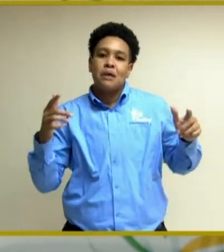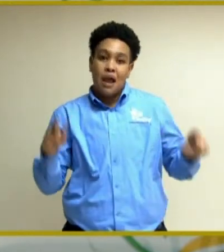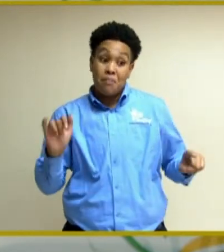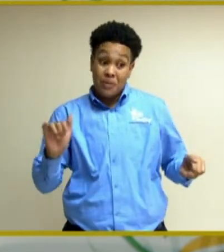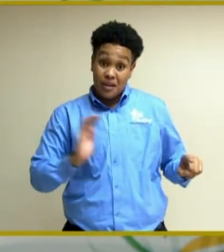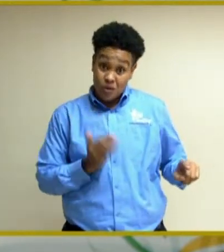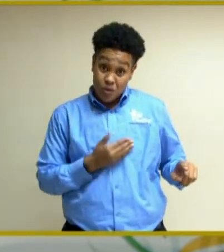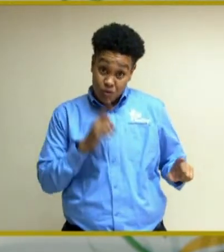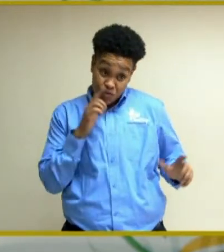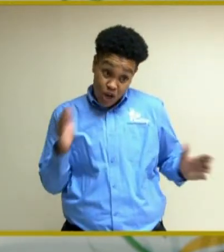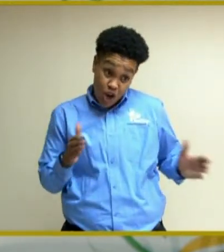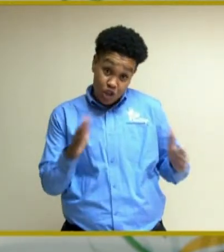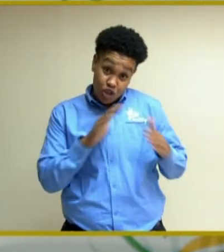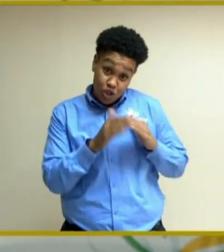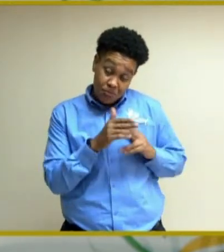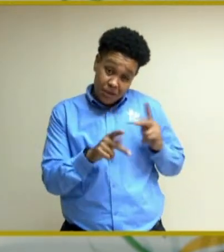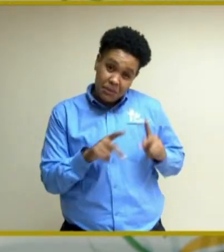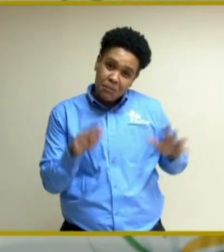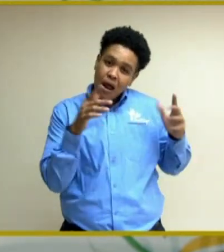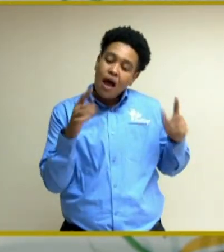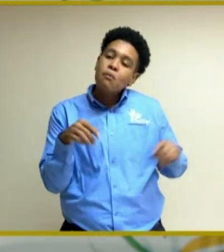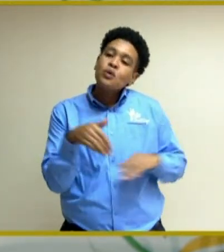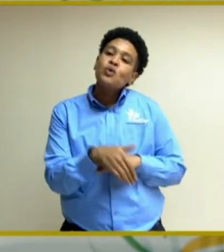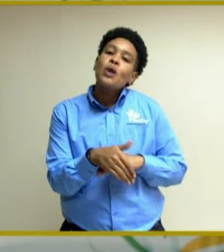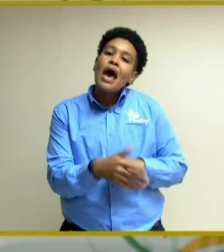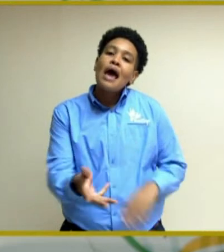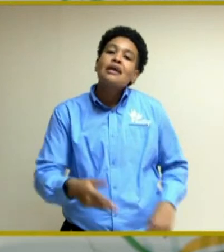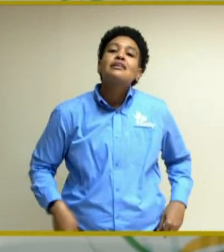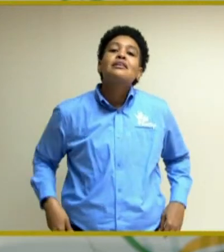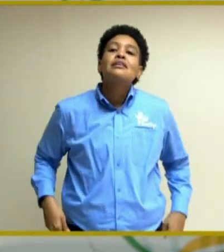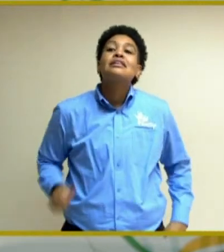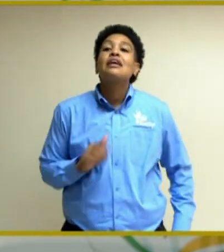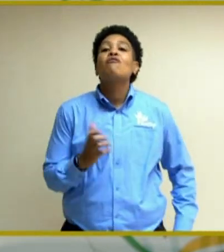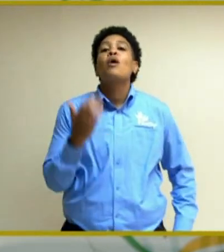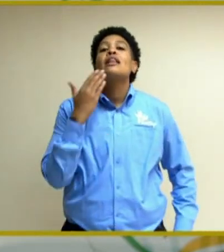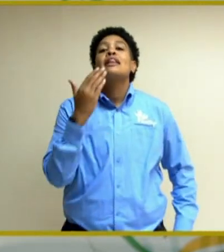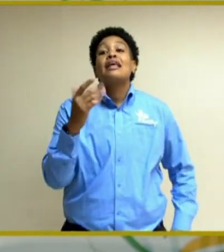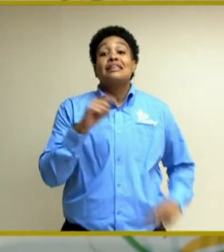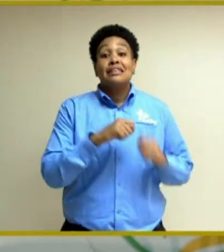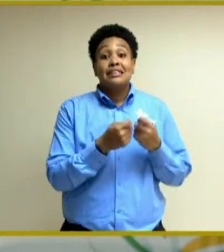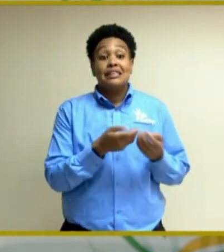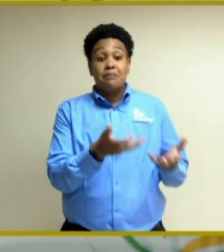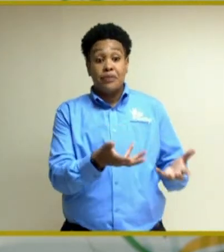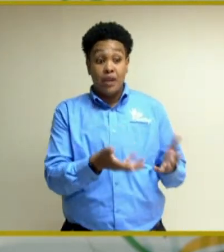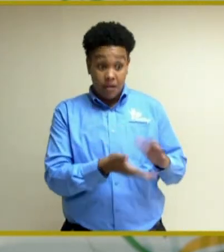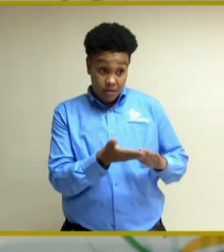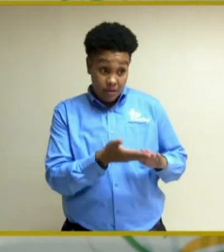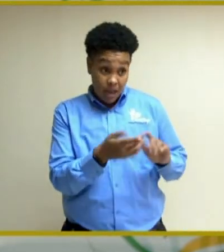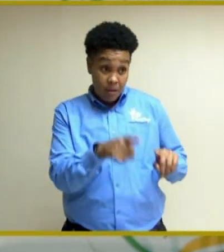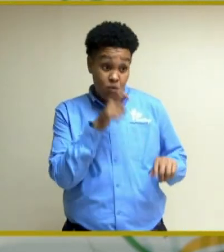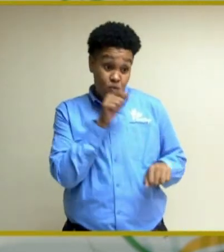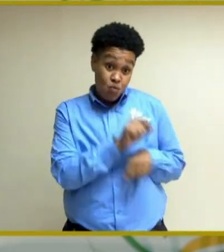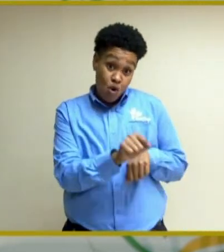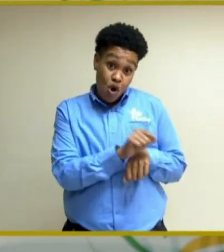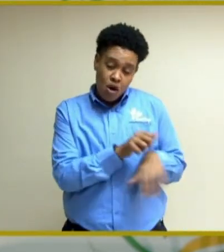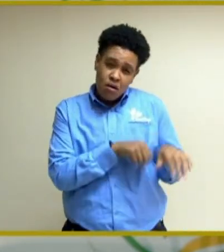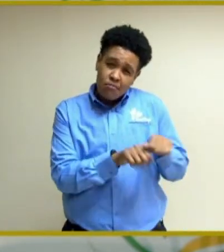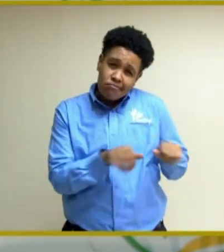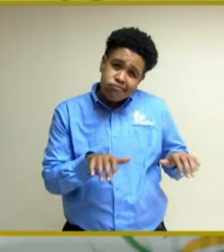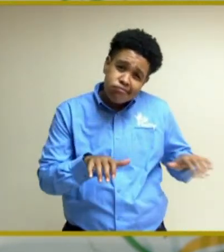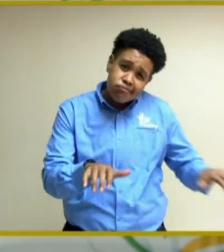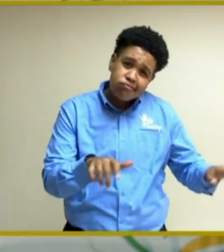our encouragement to Jamaicans tonight. I want to thank the team in the field who have been working